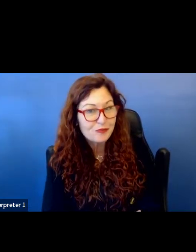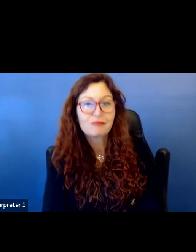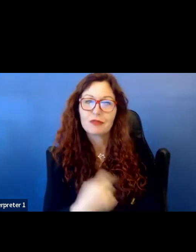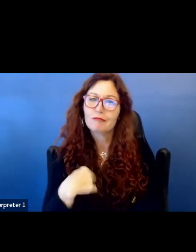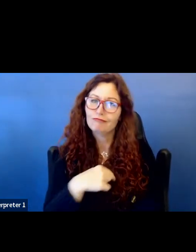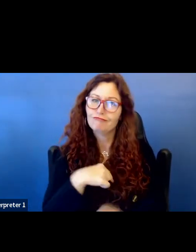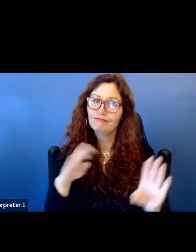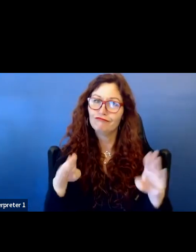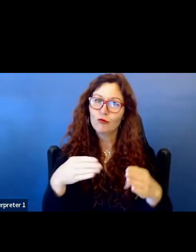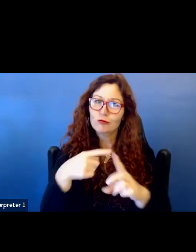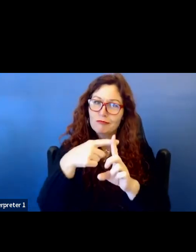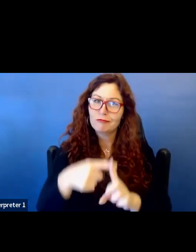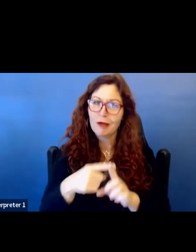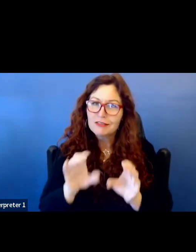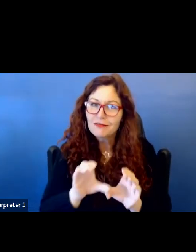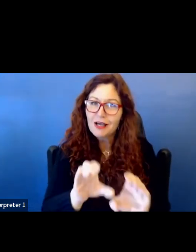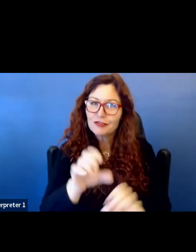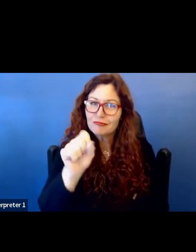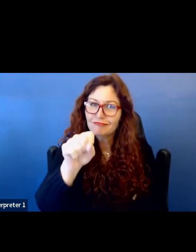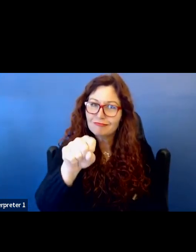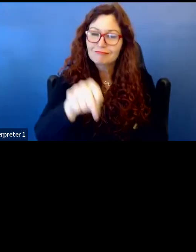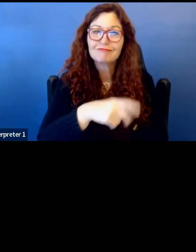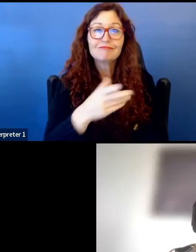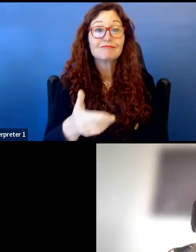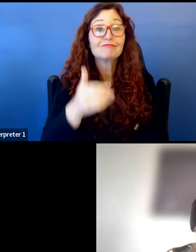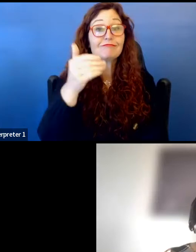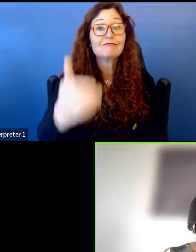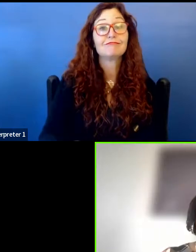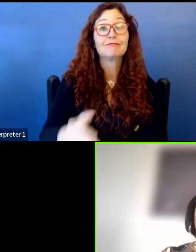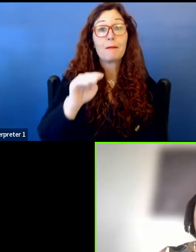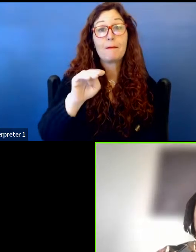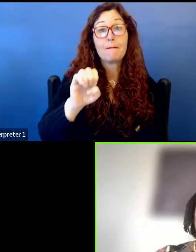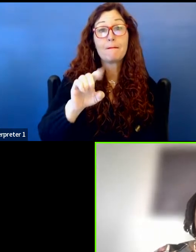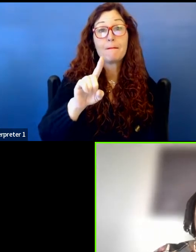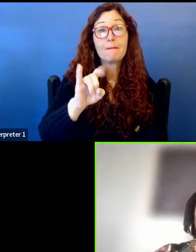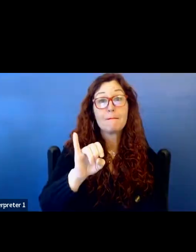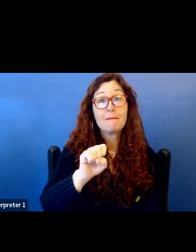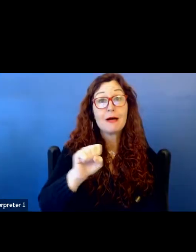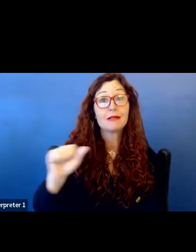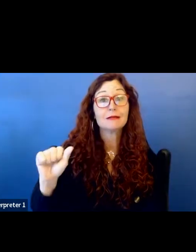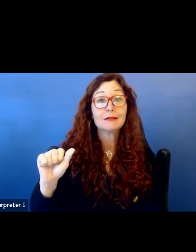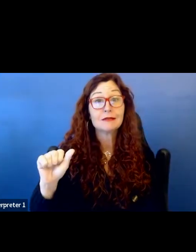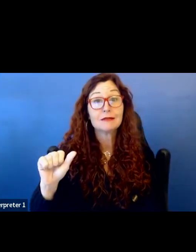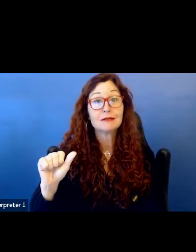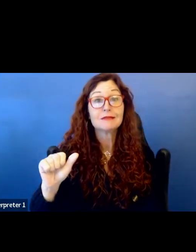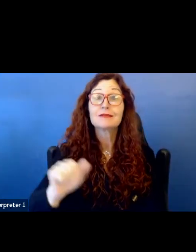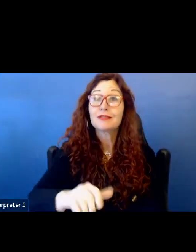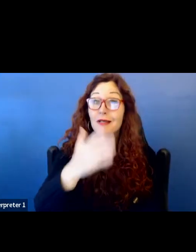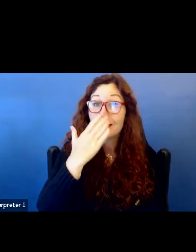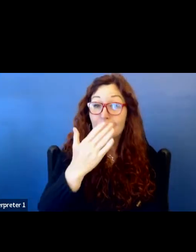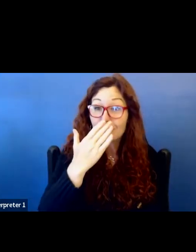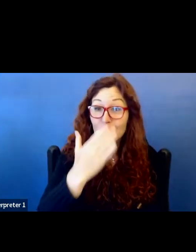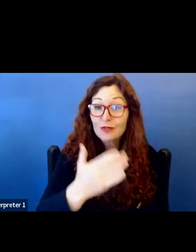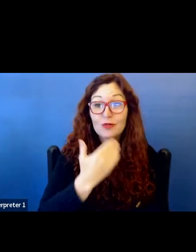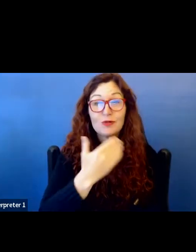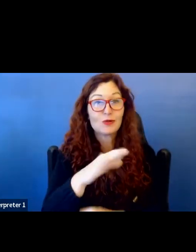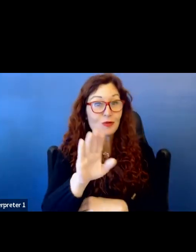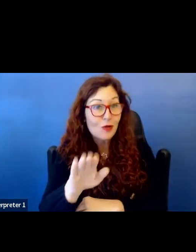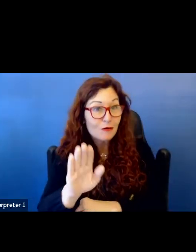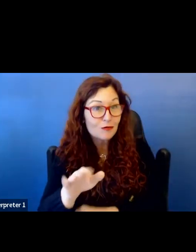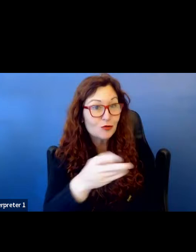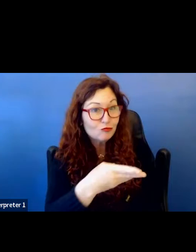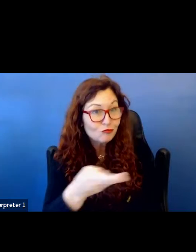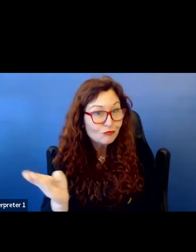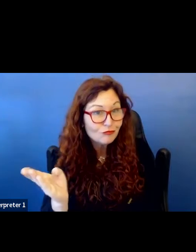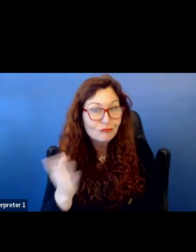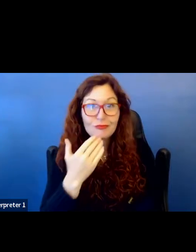and uh with that i will go to melissa wells thank you thank you uh good afternoon madam chair and commissioners and thank you for